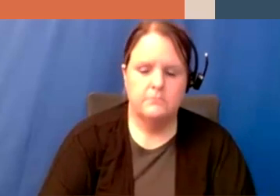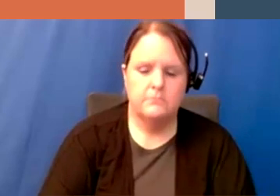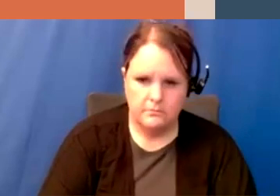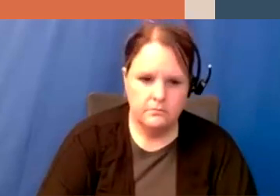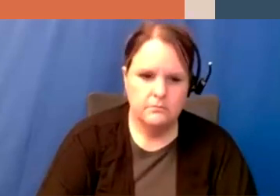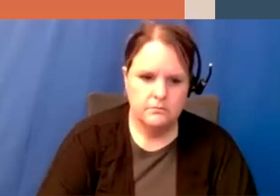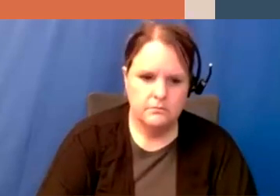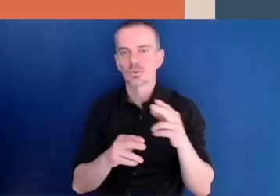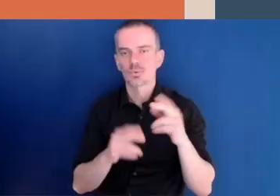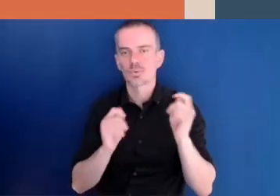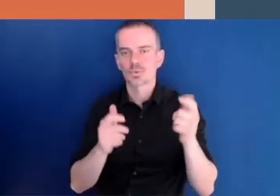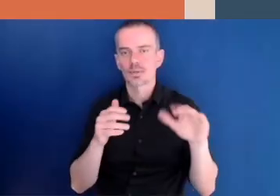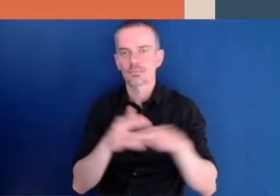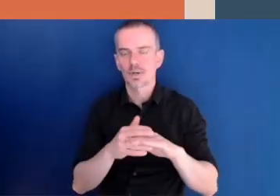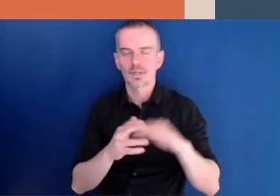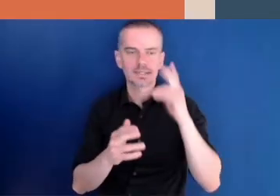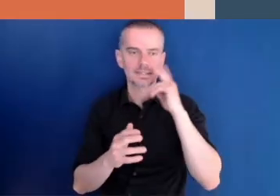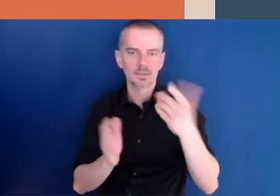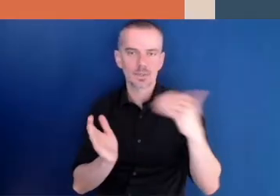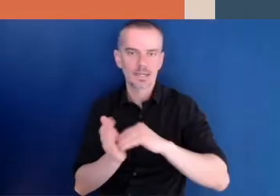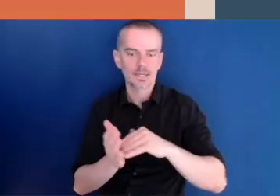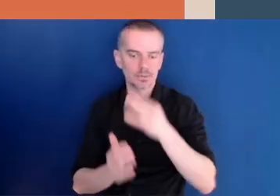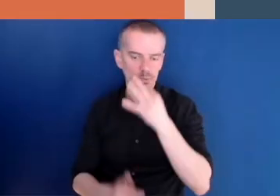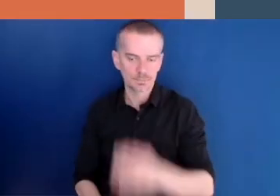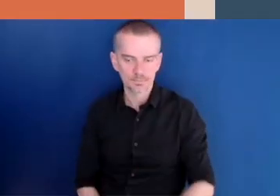break, and we will see you back soon.